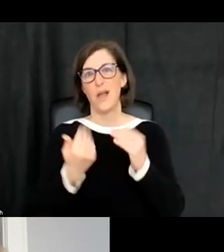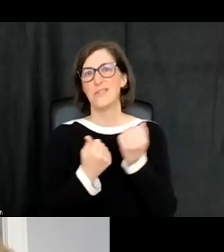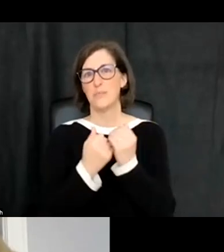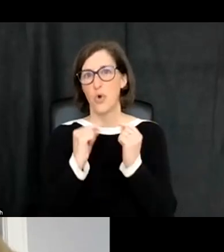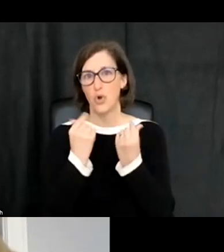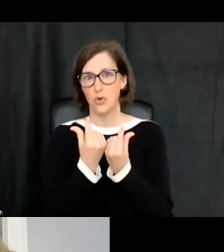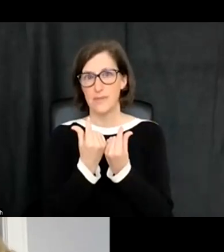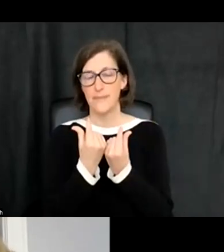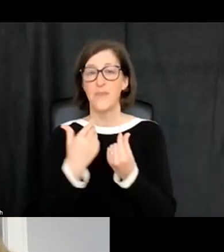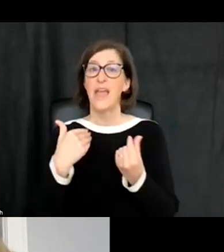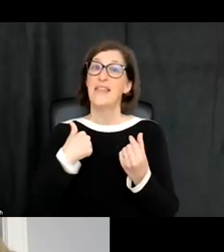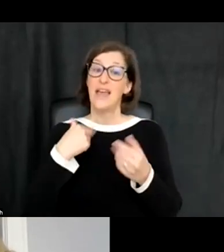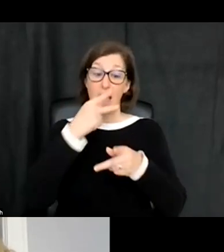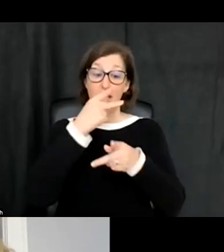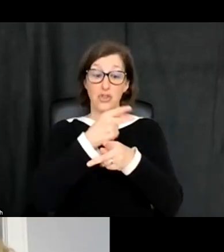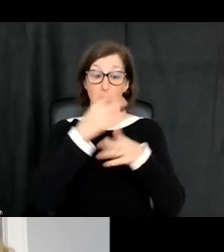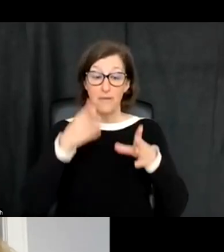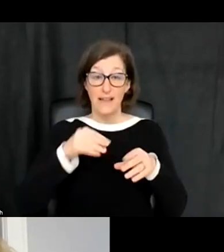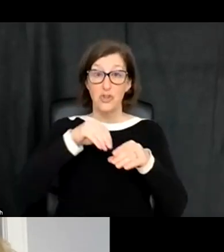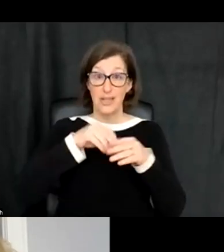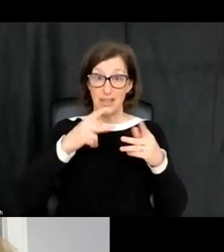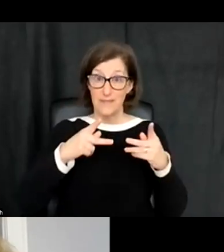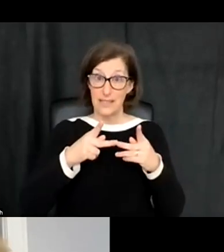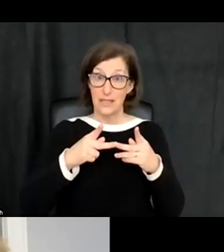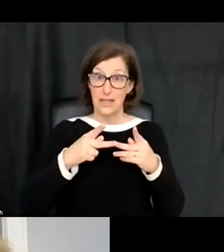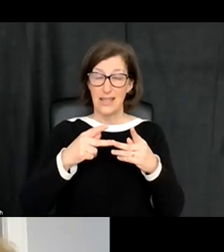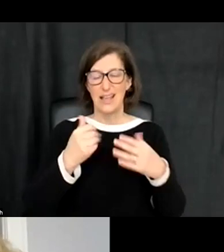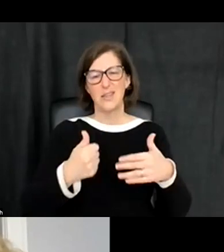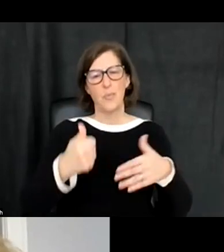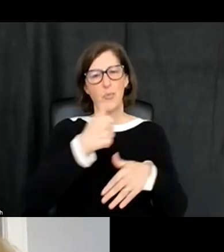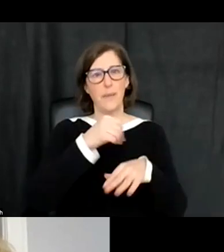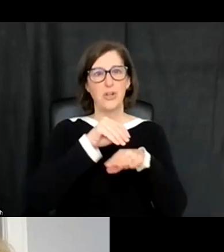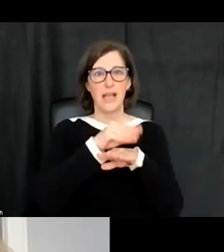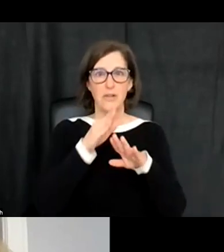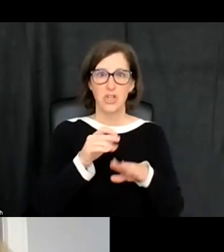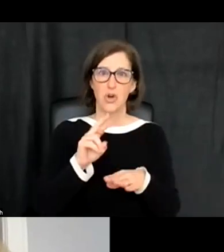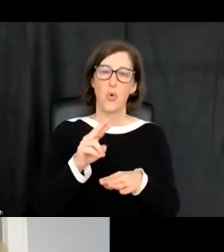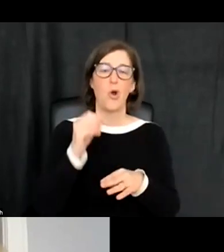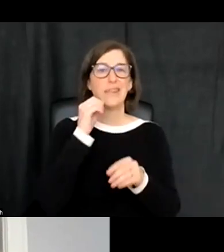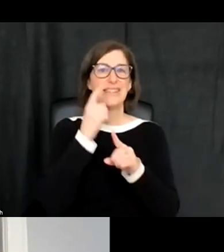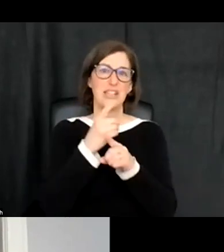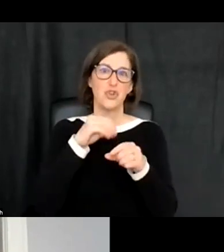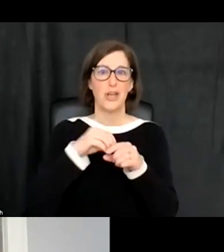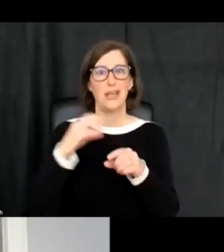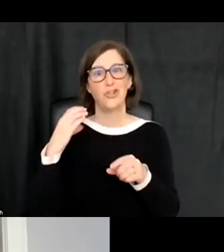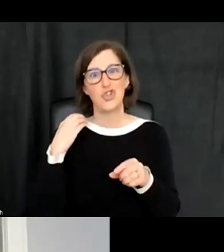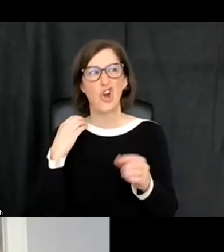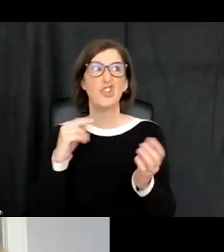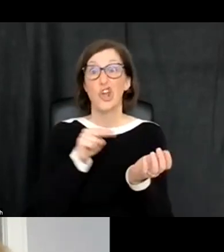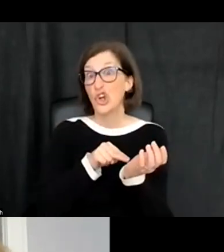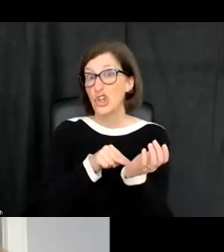they have a supervisor in the facility who is either a primary counselor or the sister in charge, a nurse,